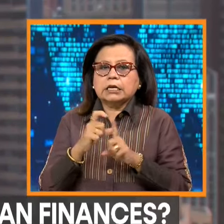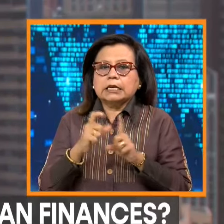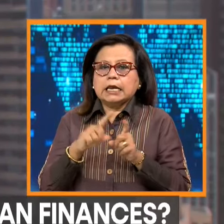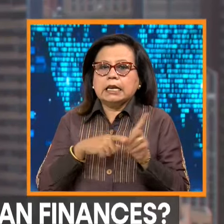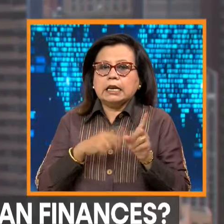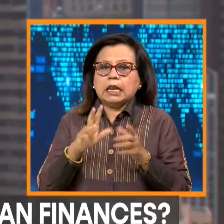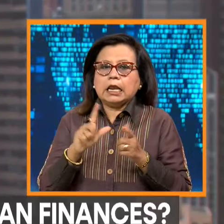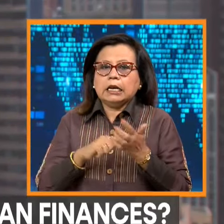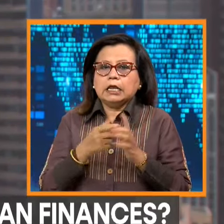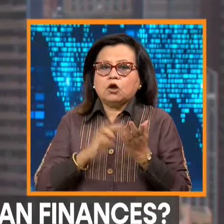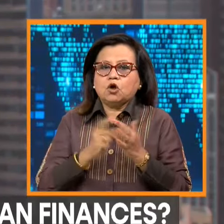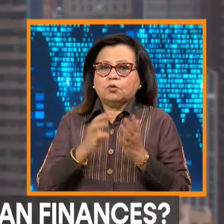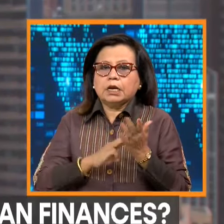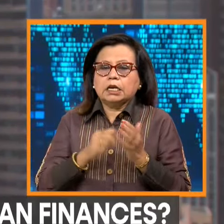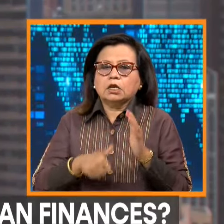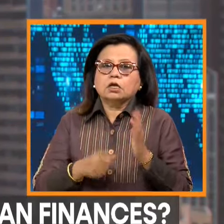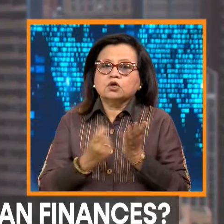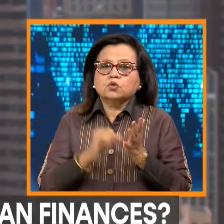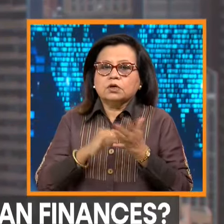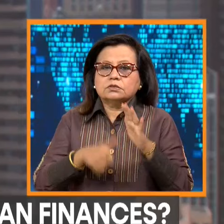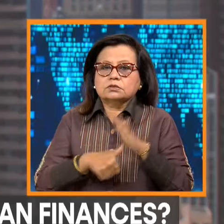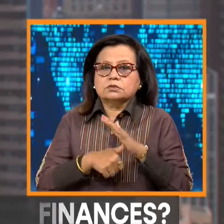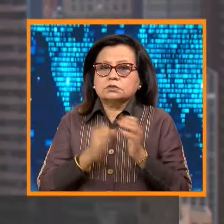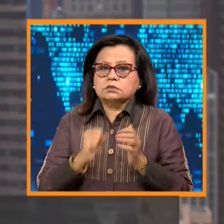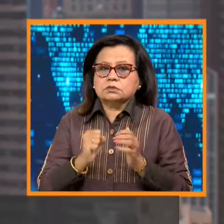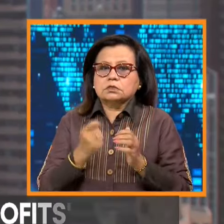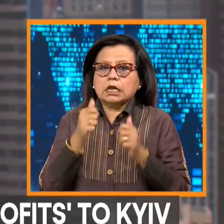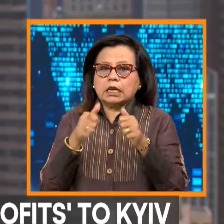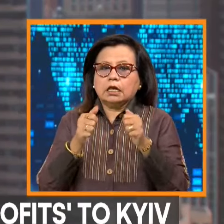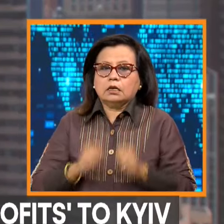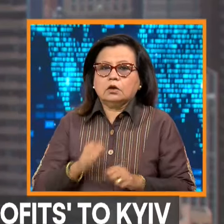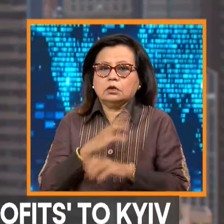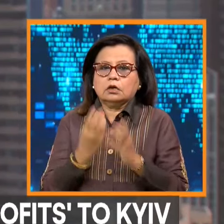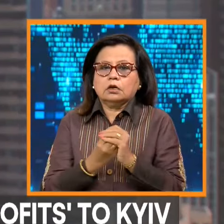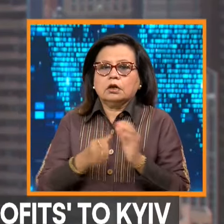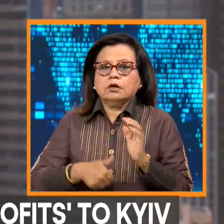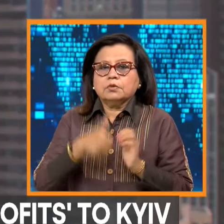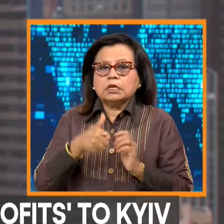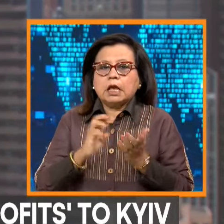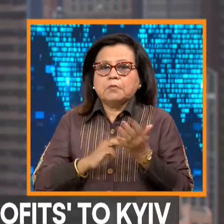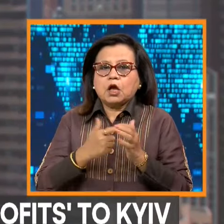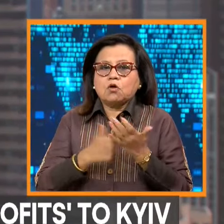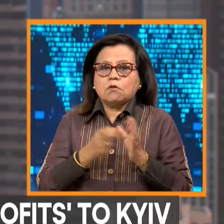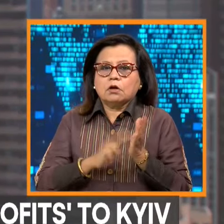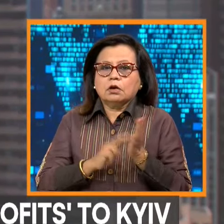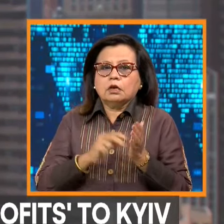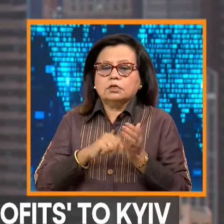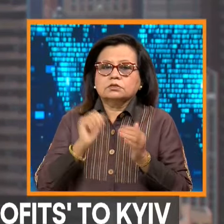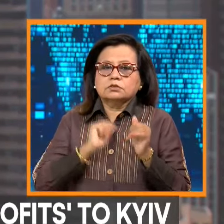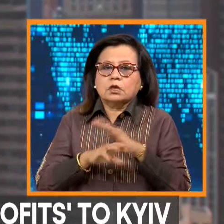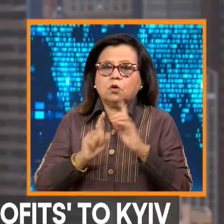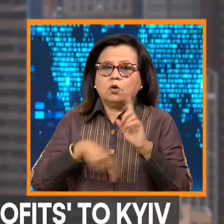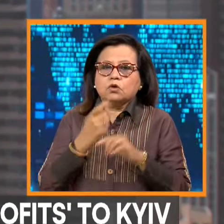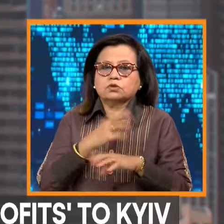in Normandy, U.S. President Joe Biden confirmed that an agreement with President Emmanuel Macron has been